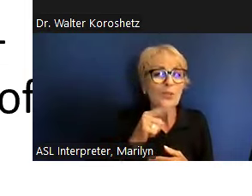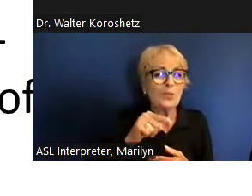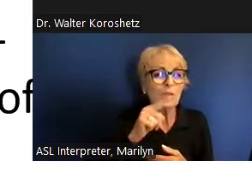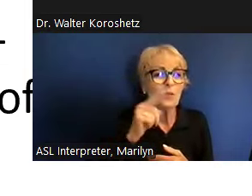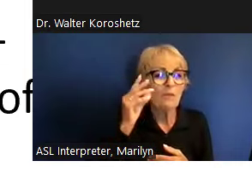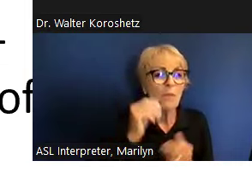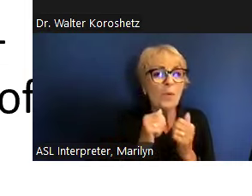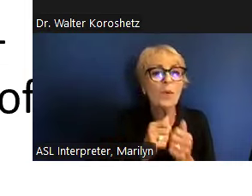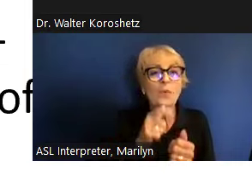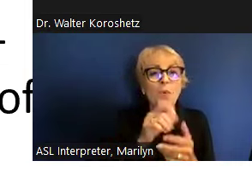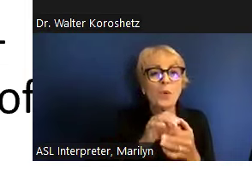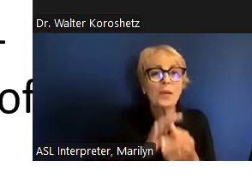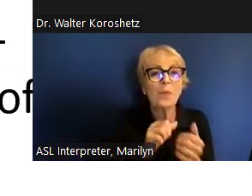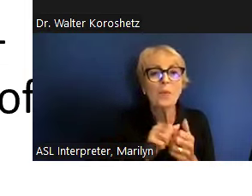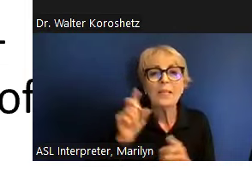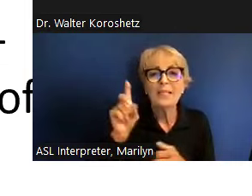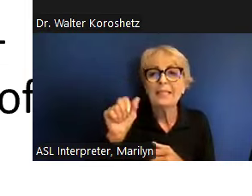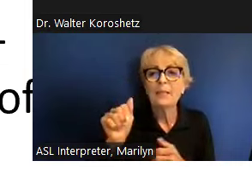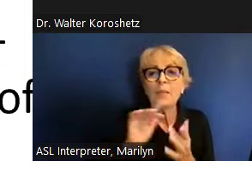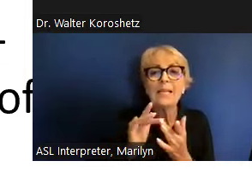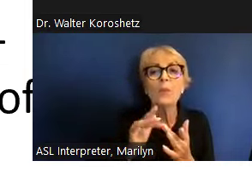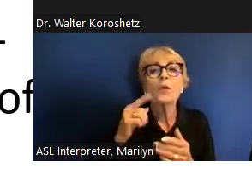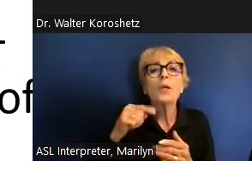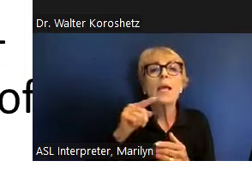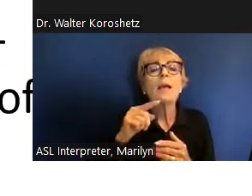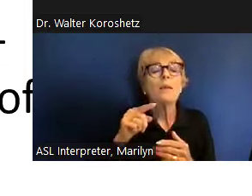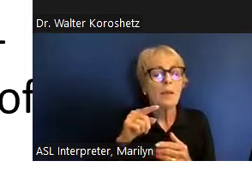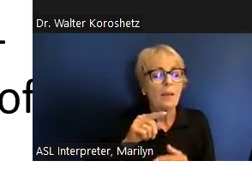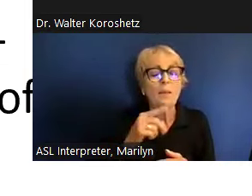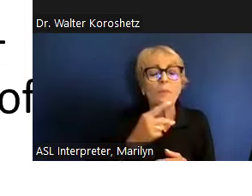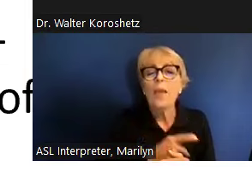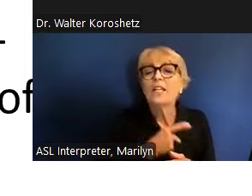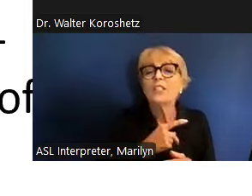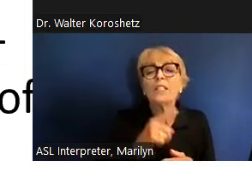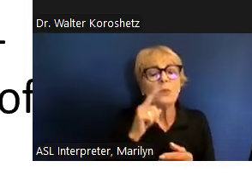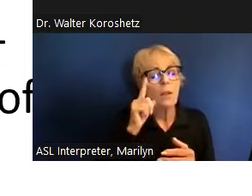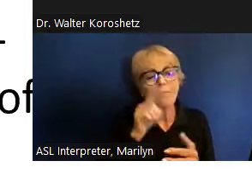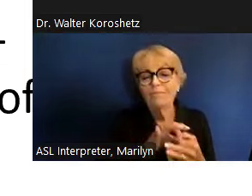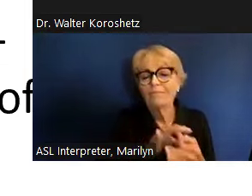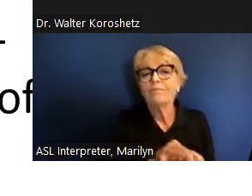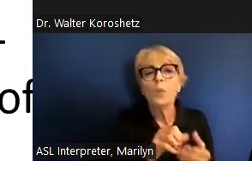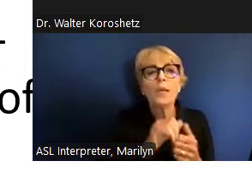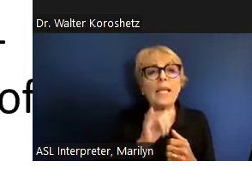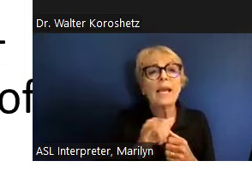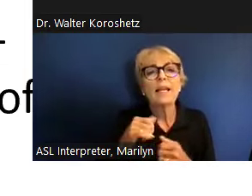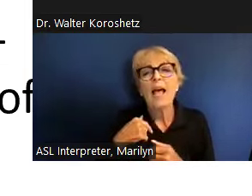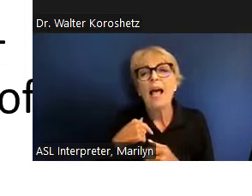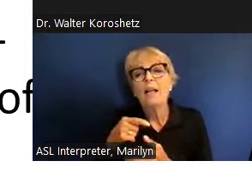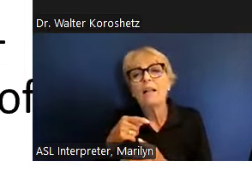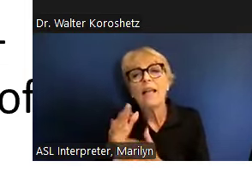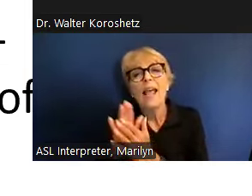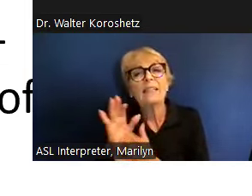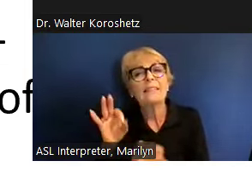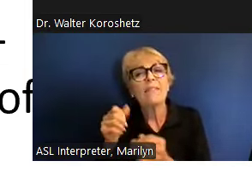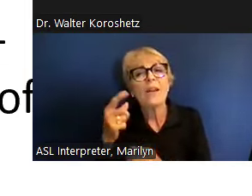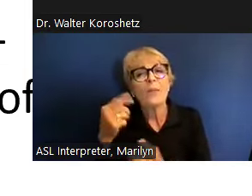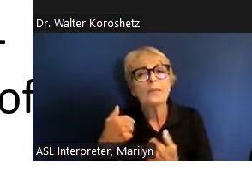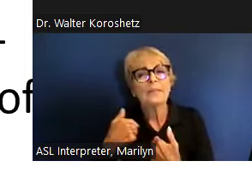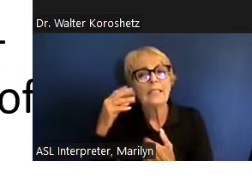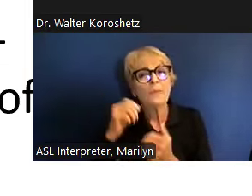with the Disability Network. Patients really resonate with this. Normally, I'll ask if someone has experience with spoon theory, if they have had